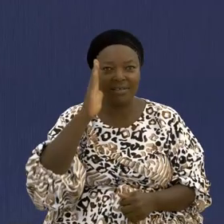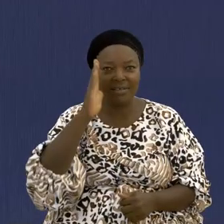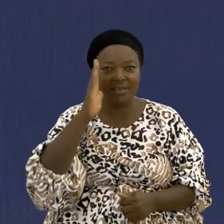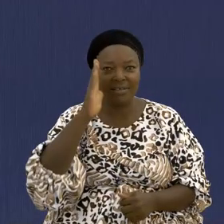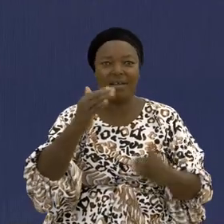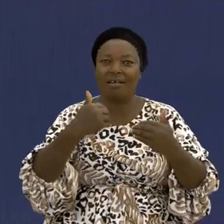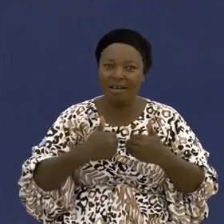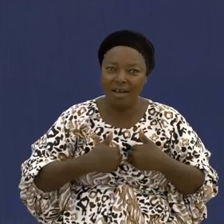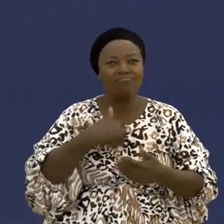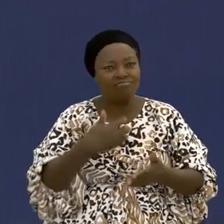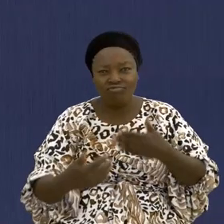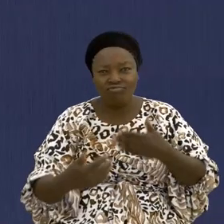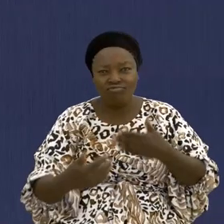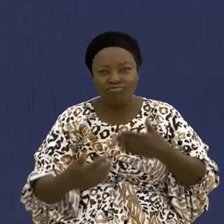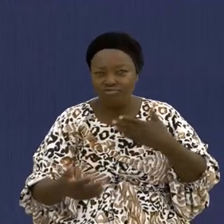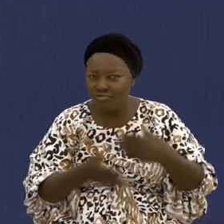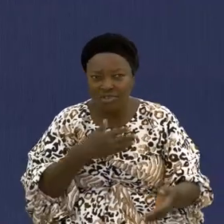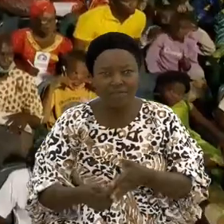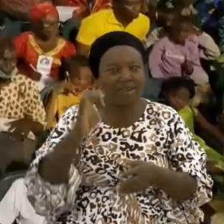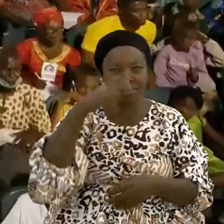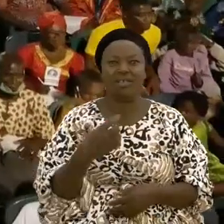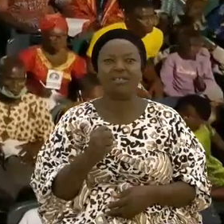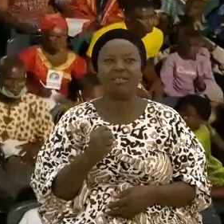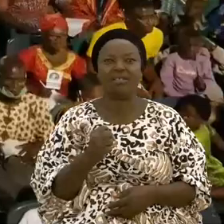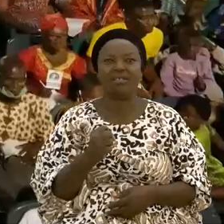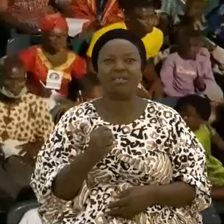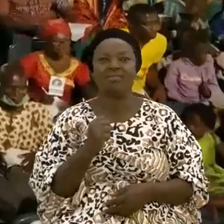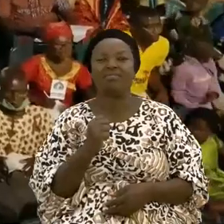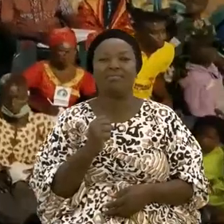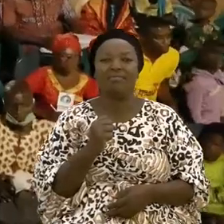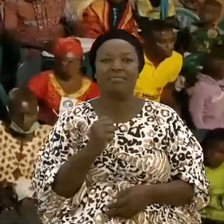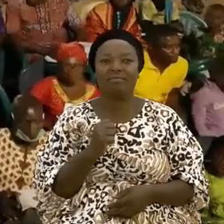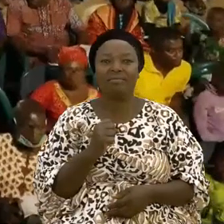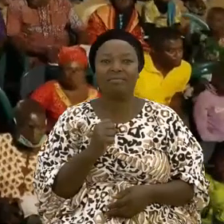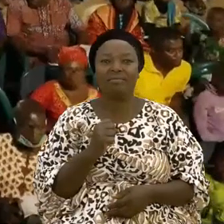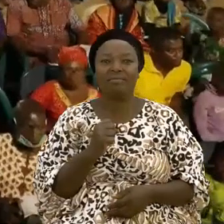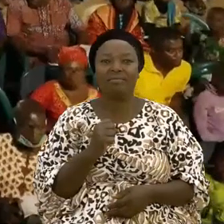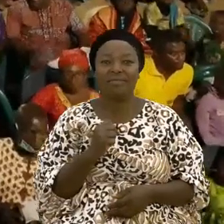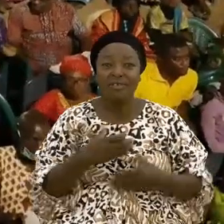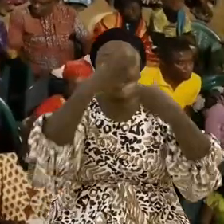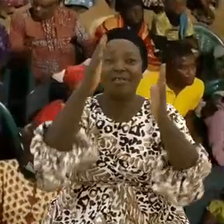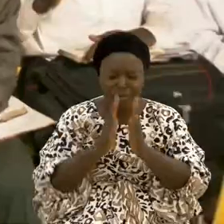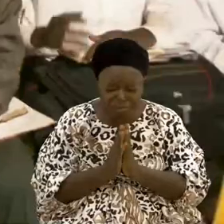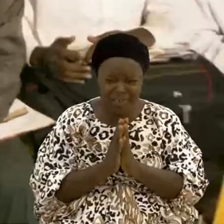have whatsoever he says. You miss your amen.